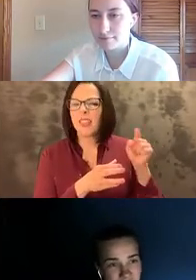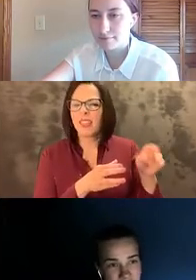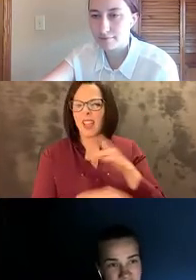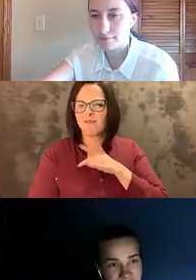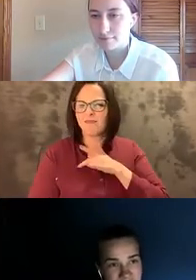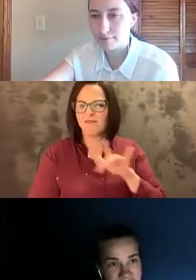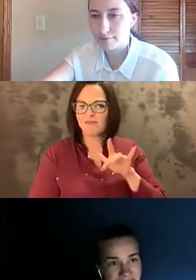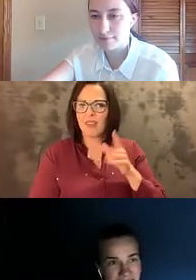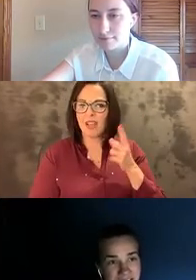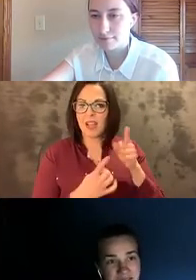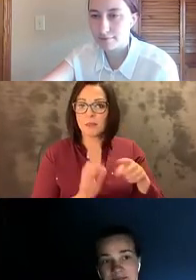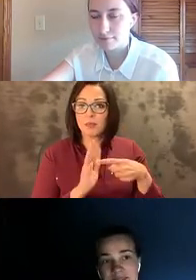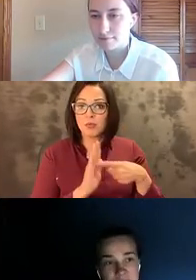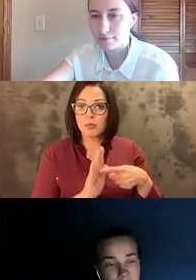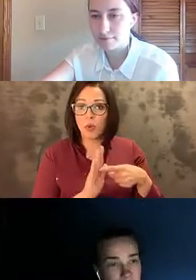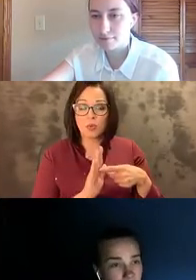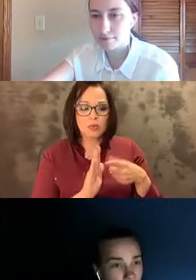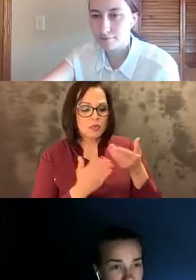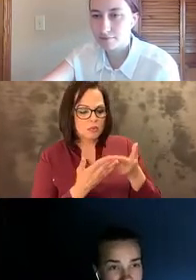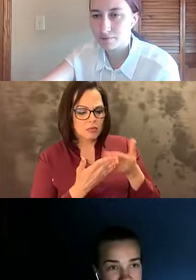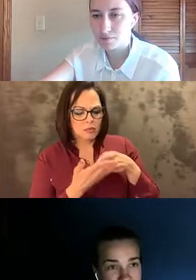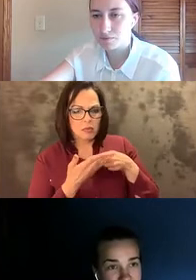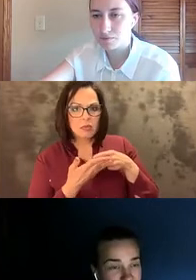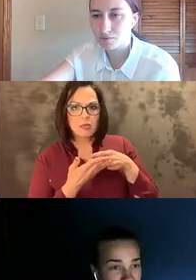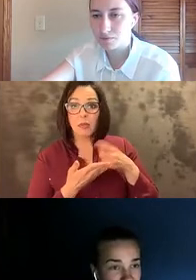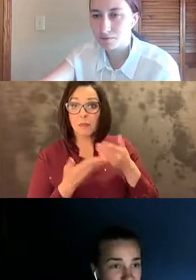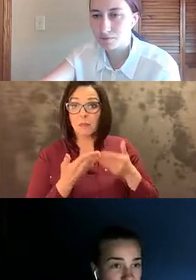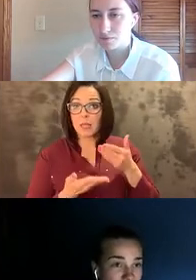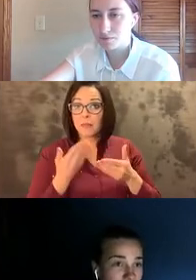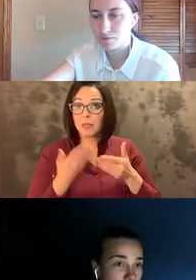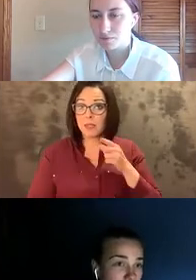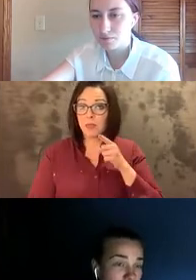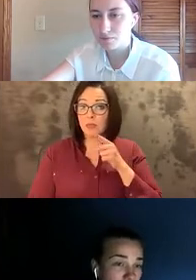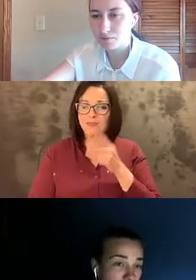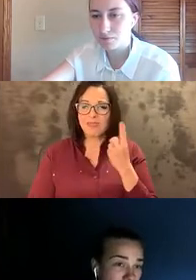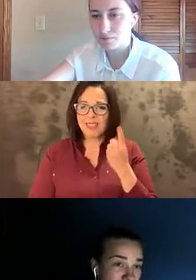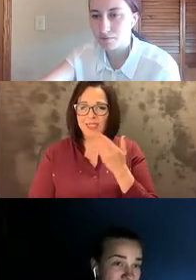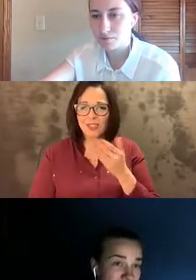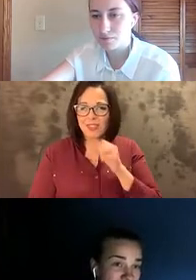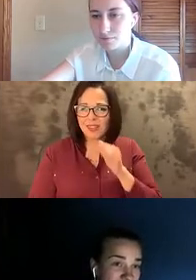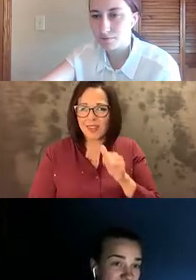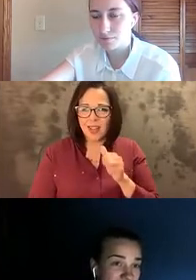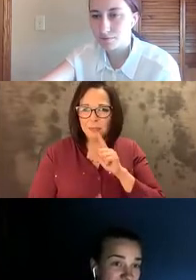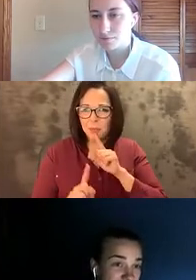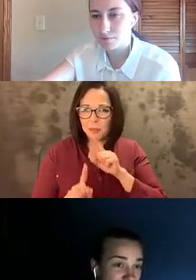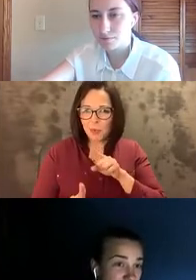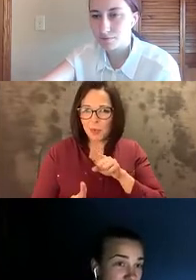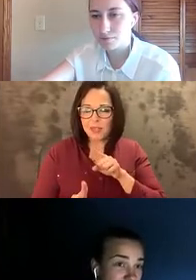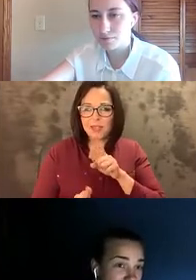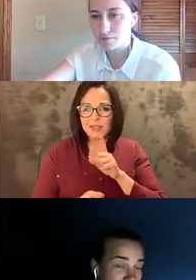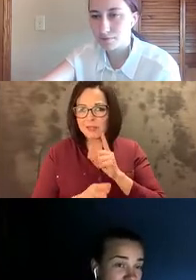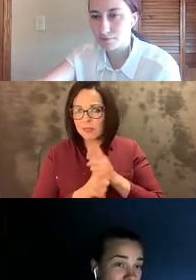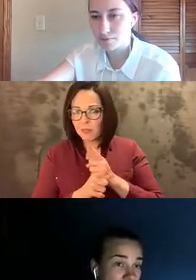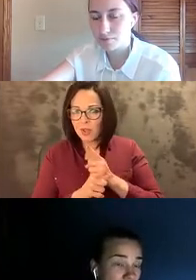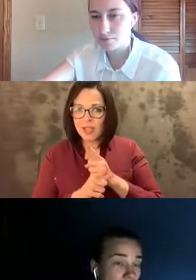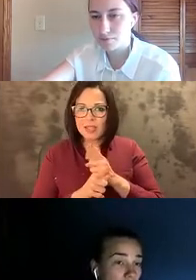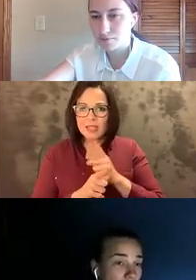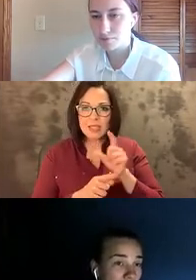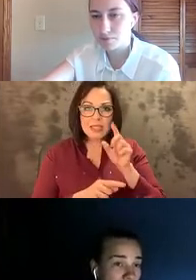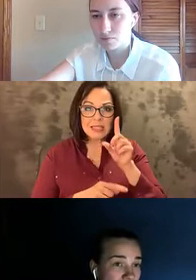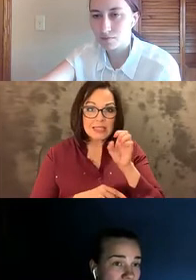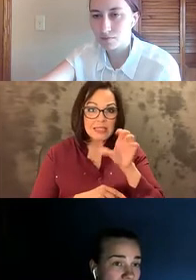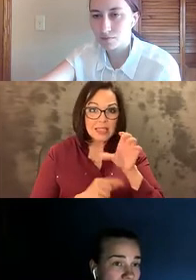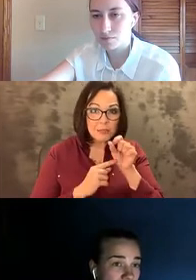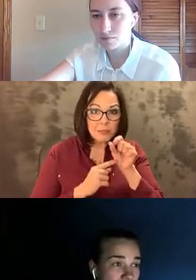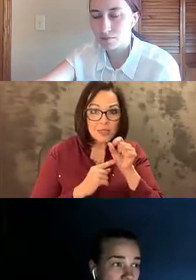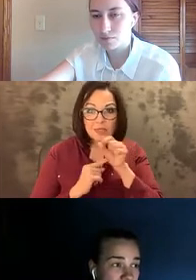typically shows us that perhaps things are not being reported in a decimal place,